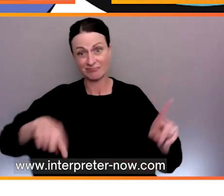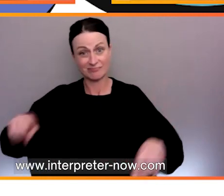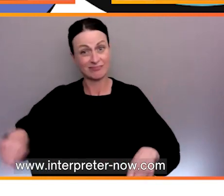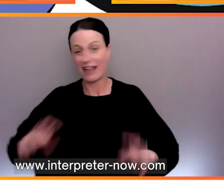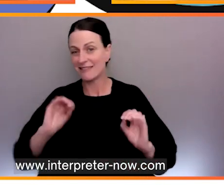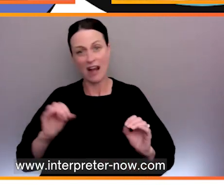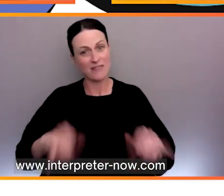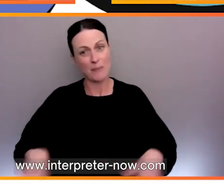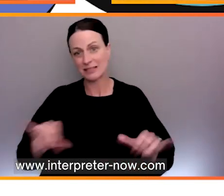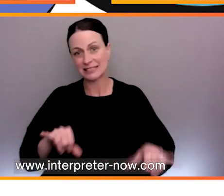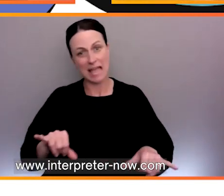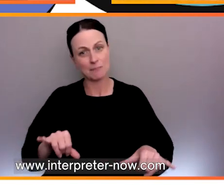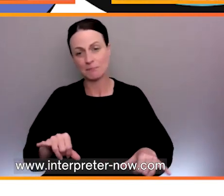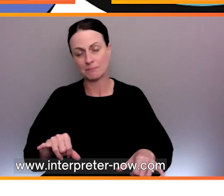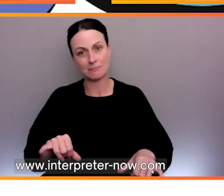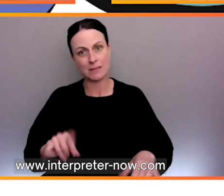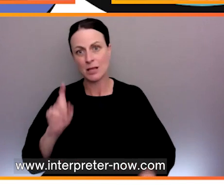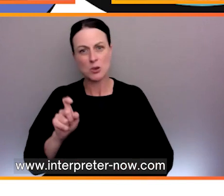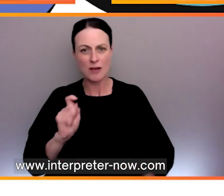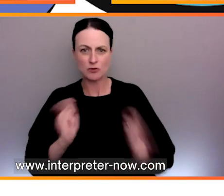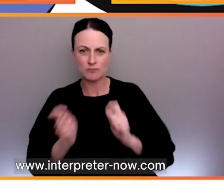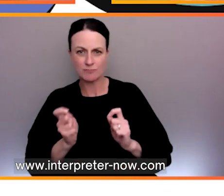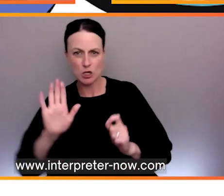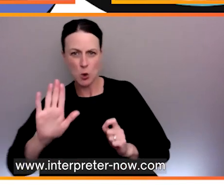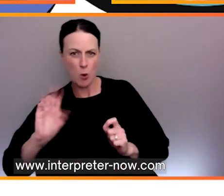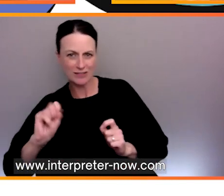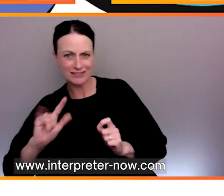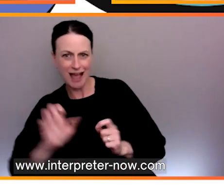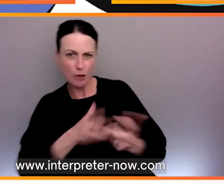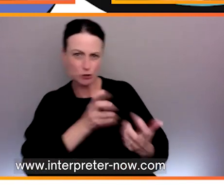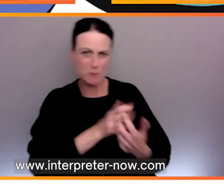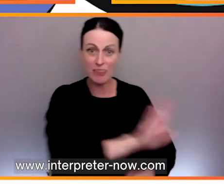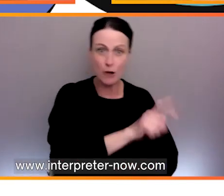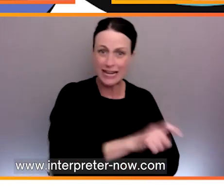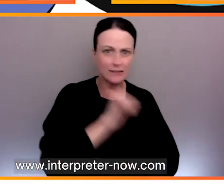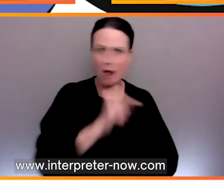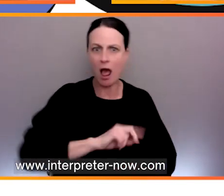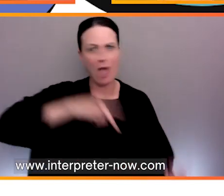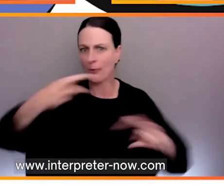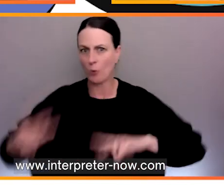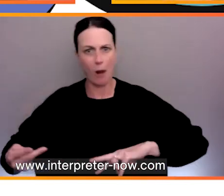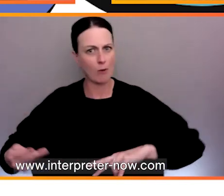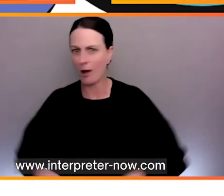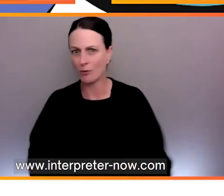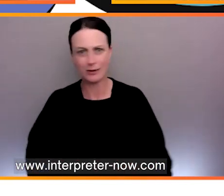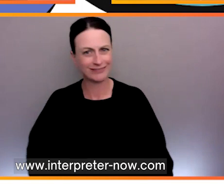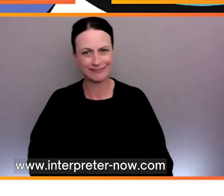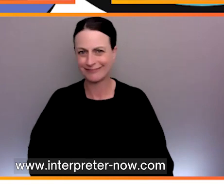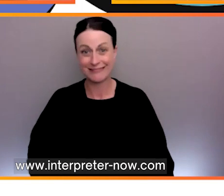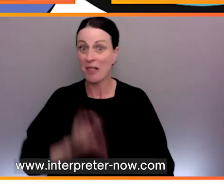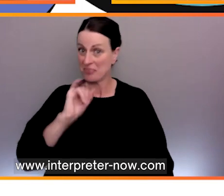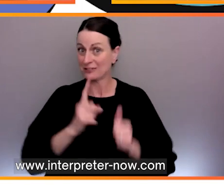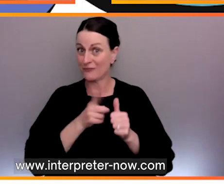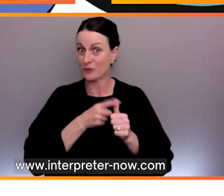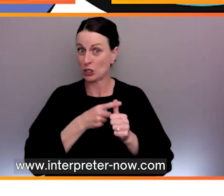around. So that might be just like step one. Get to know your team on a level that you are not if you're in